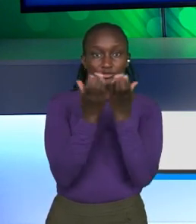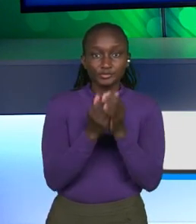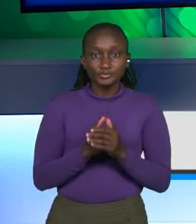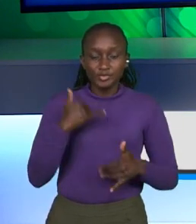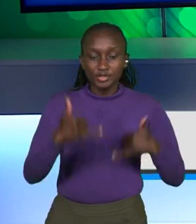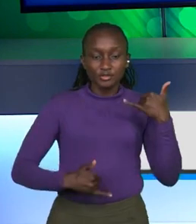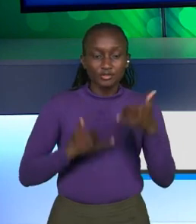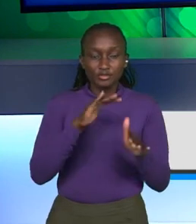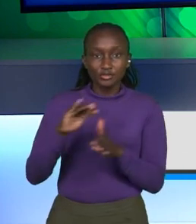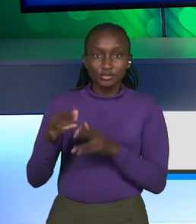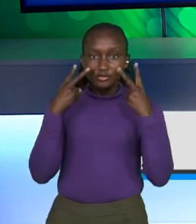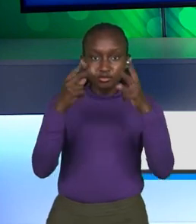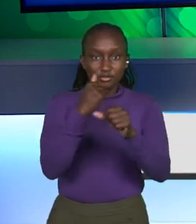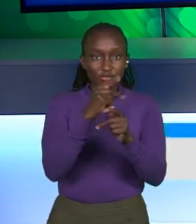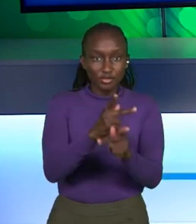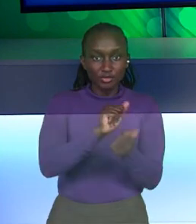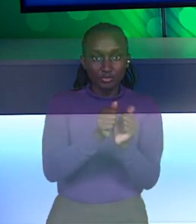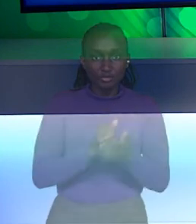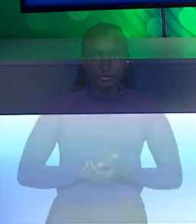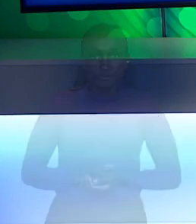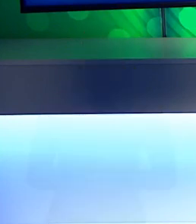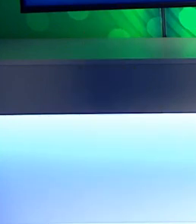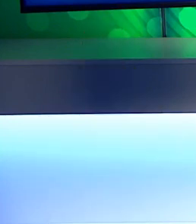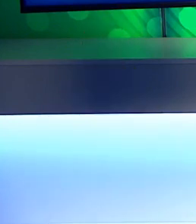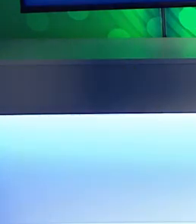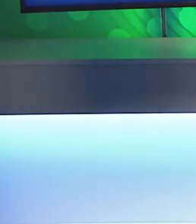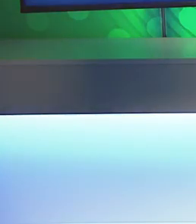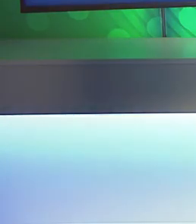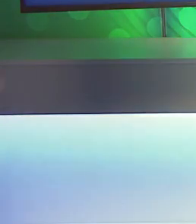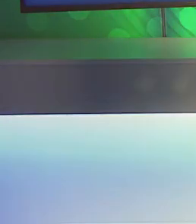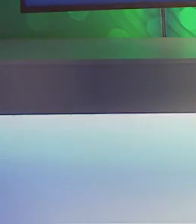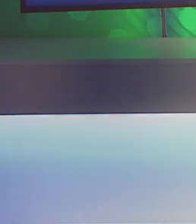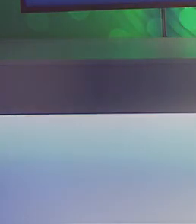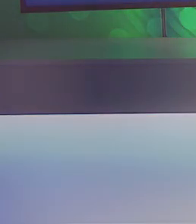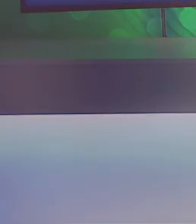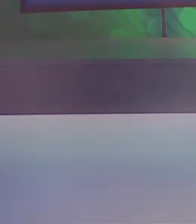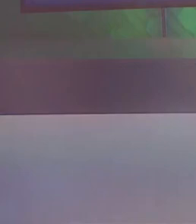Do enjoy the rest of your viewing. Keep it switched.